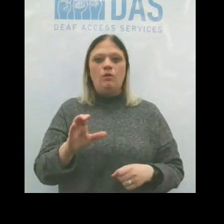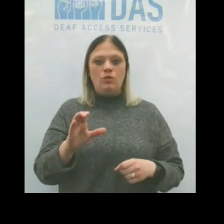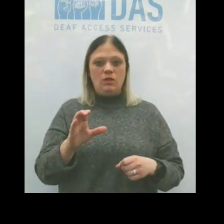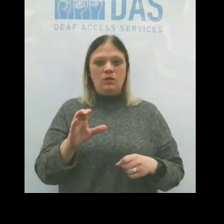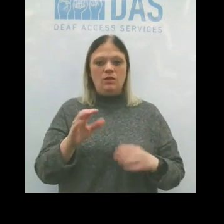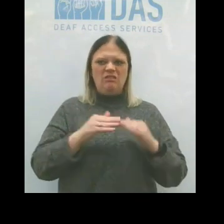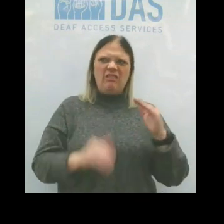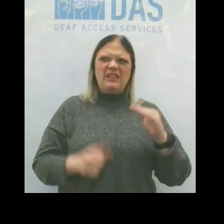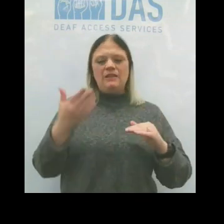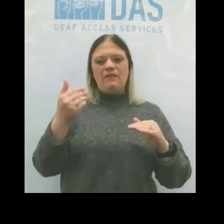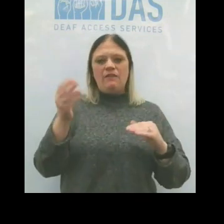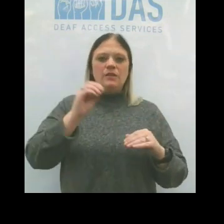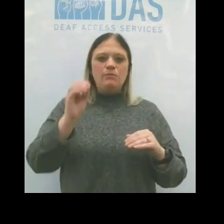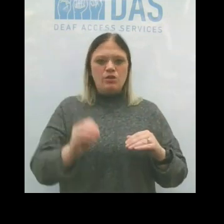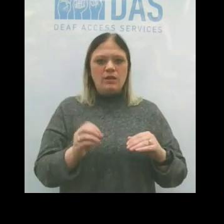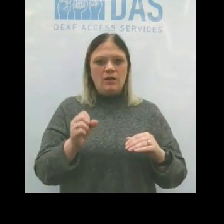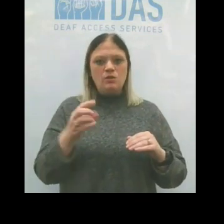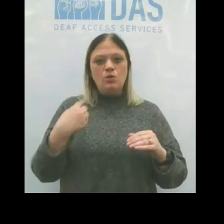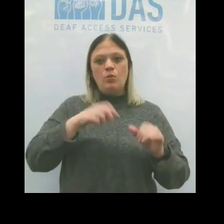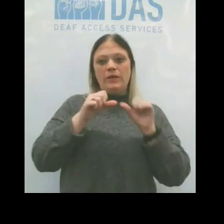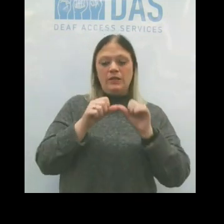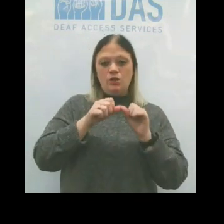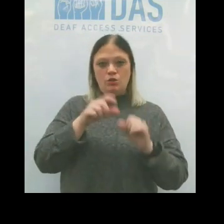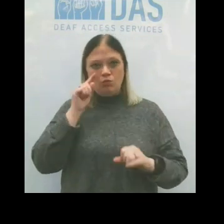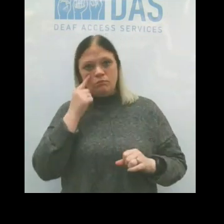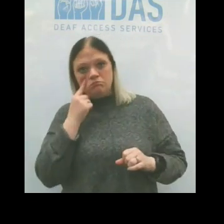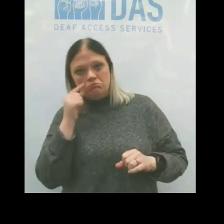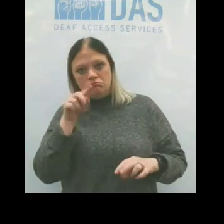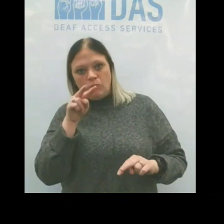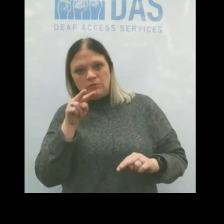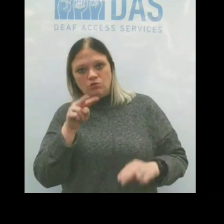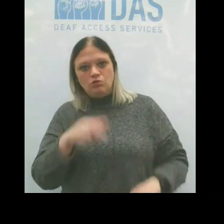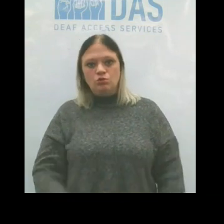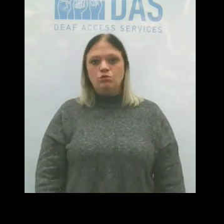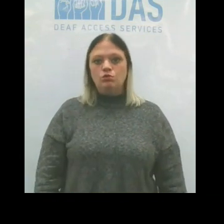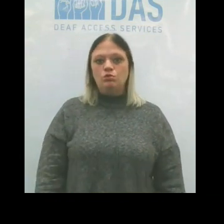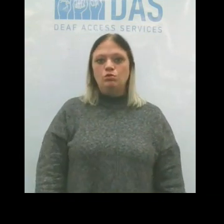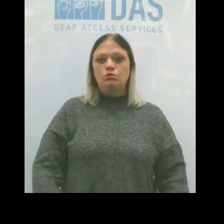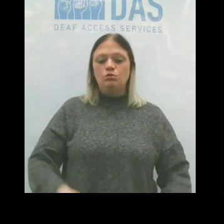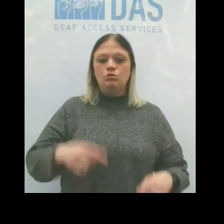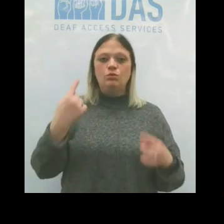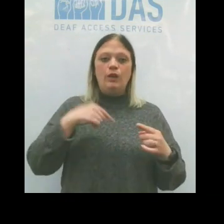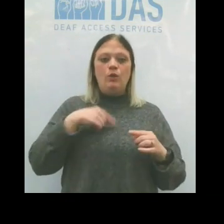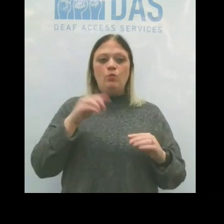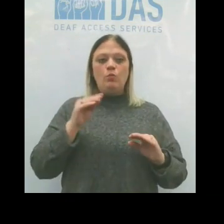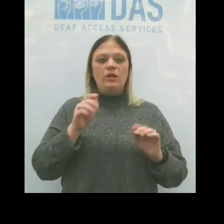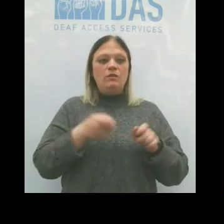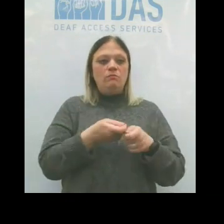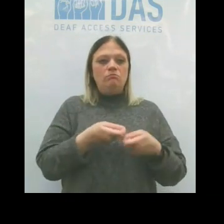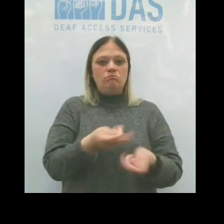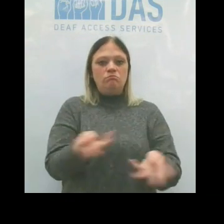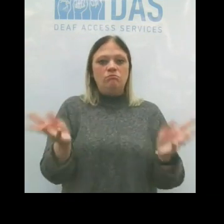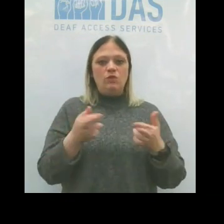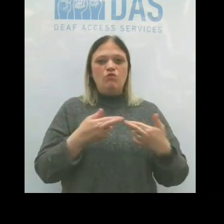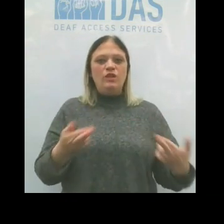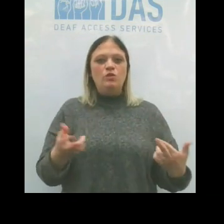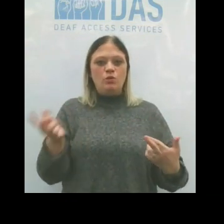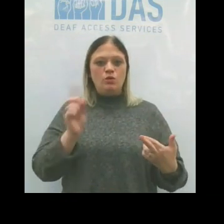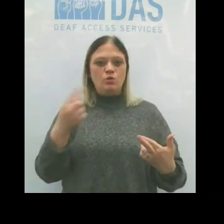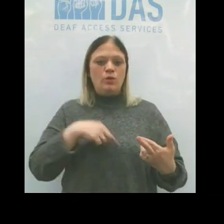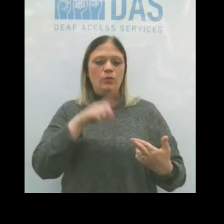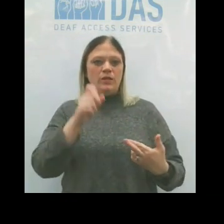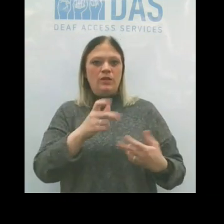than 15%. So we continue to keep an eye on that, and we put our resources where we think we need them to address outbreaks in